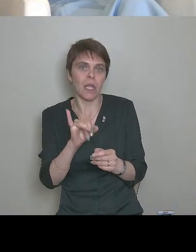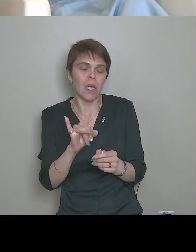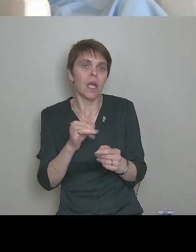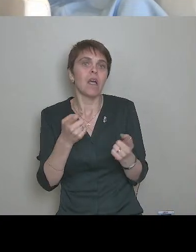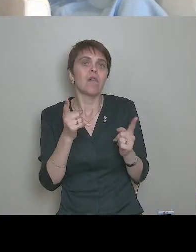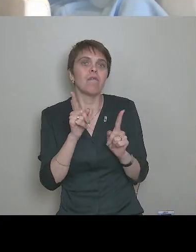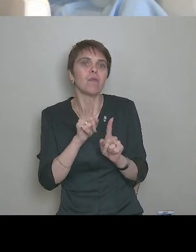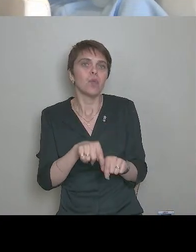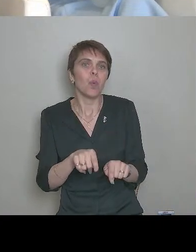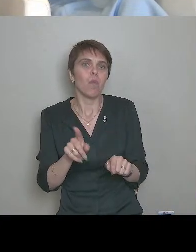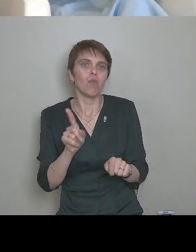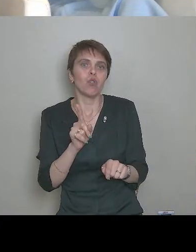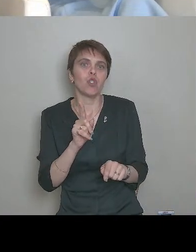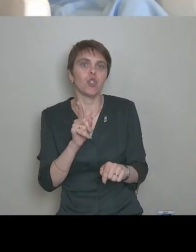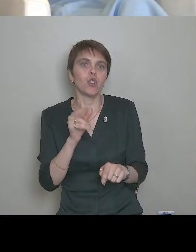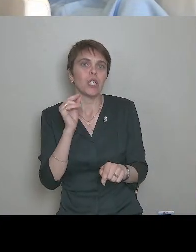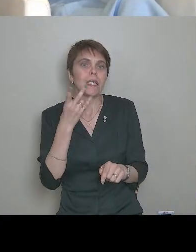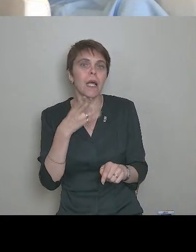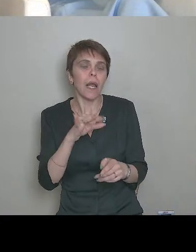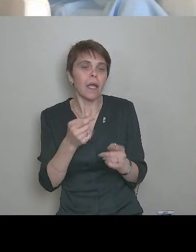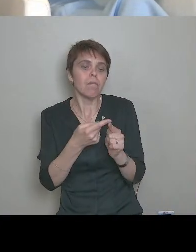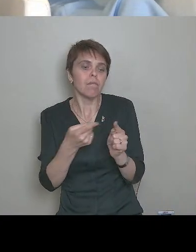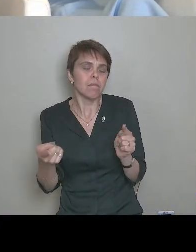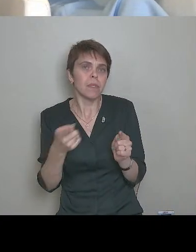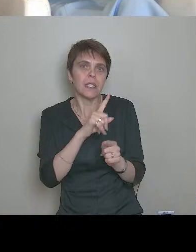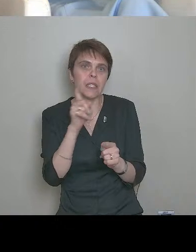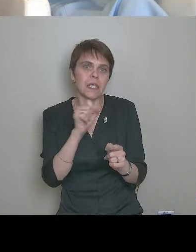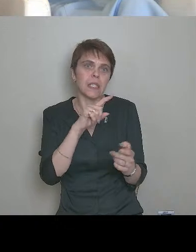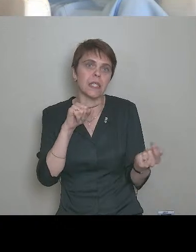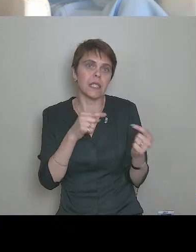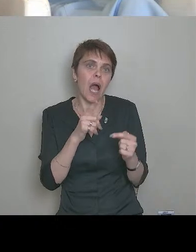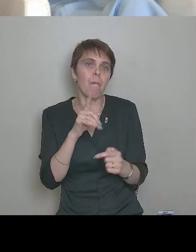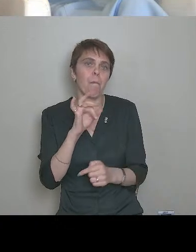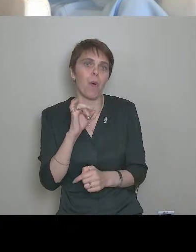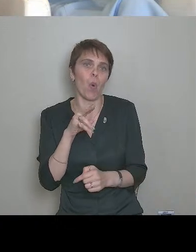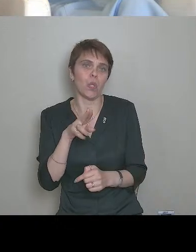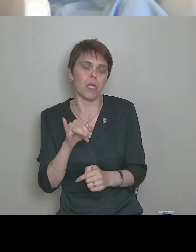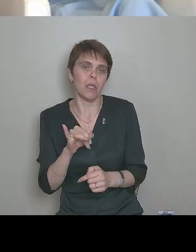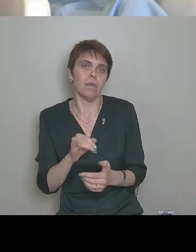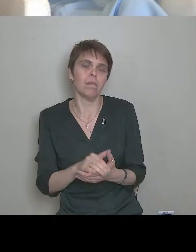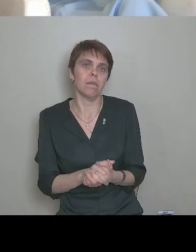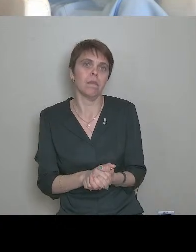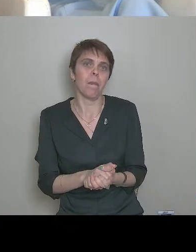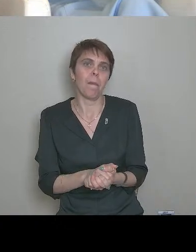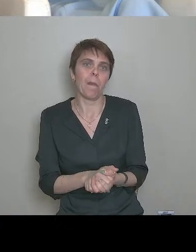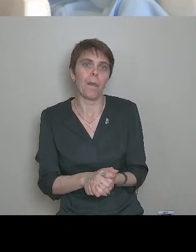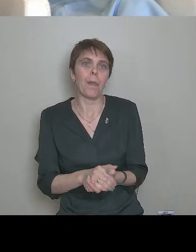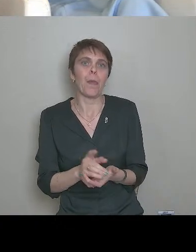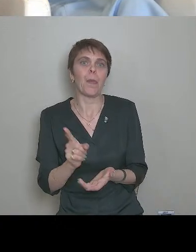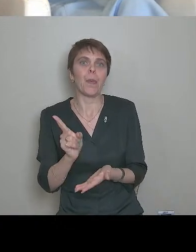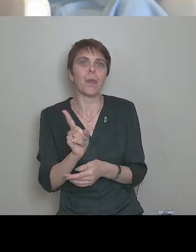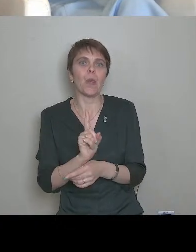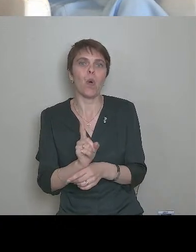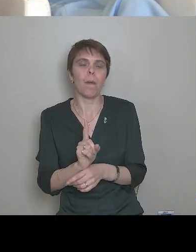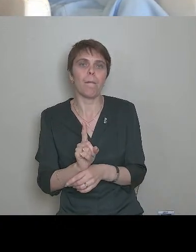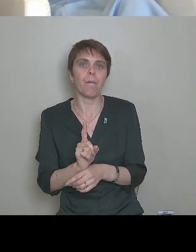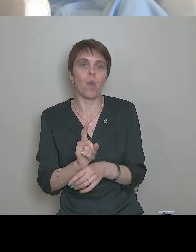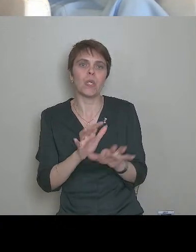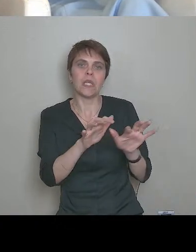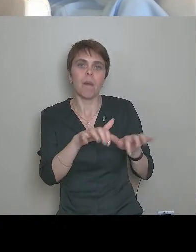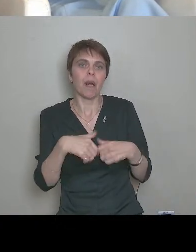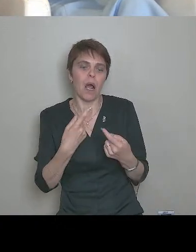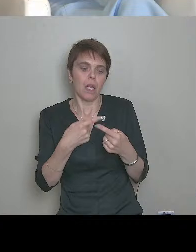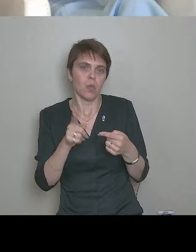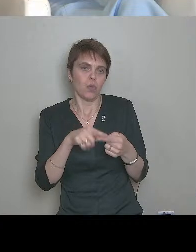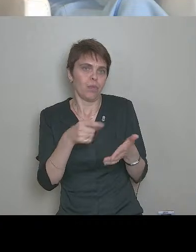big assets to be declared. And actually it could have an impact on campaigning, but at